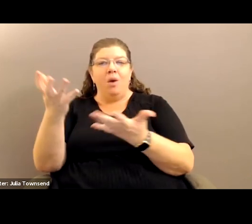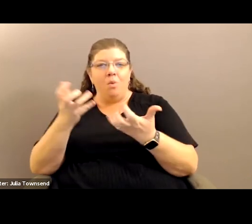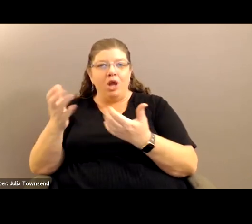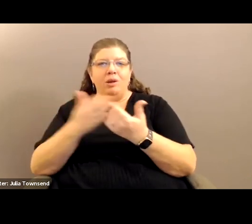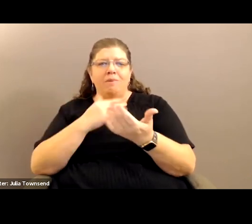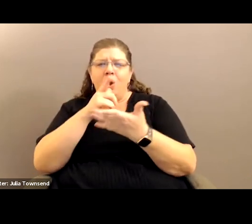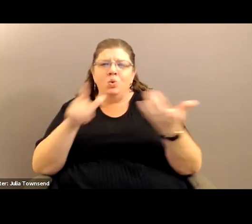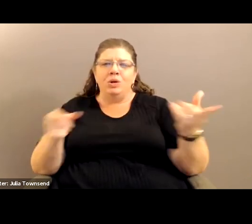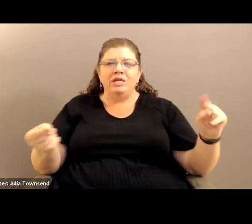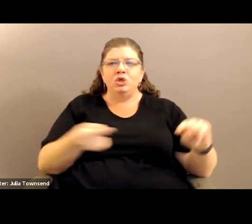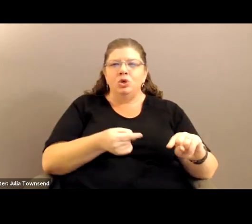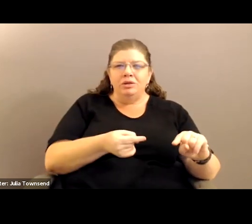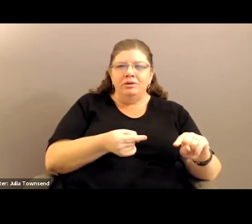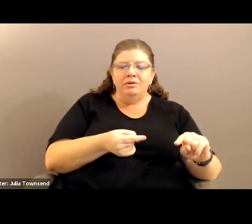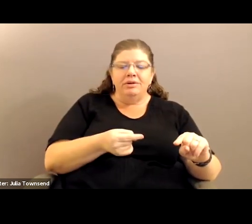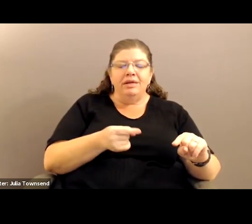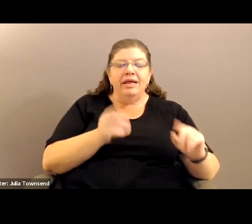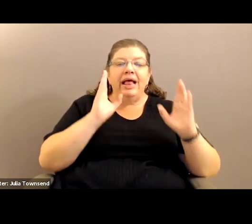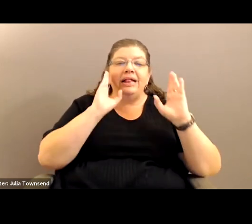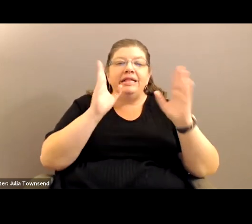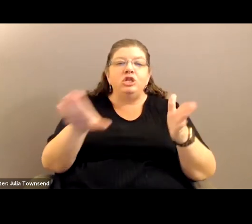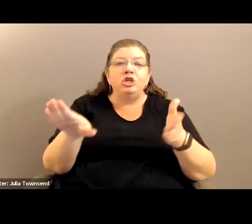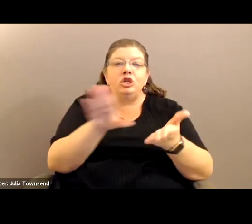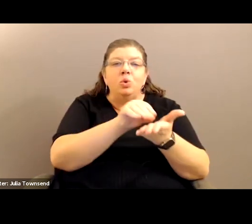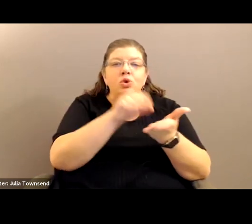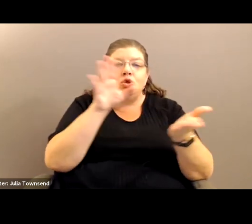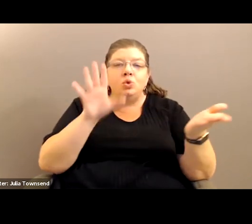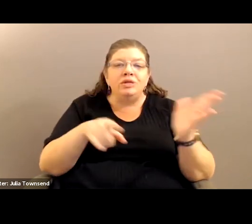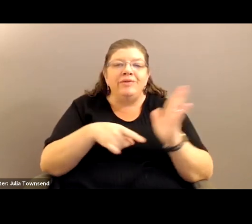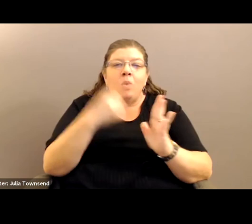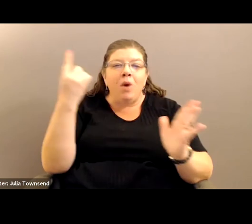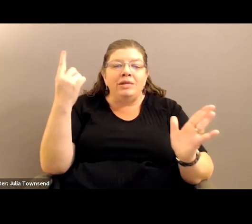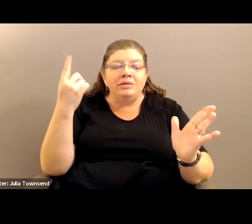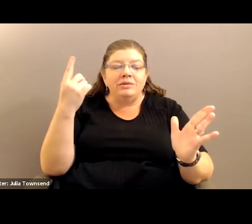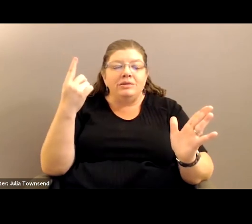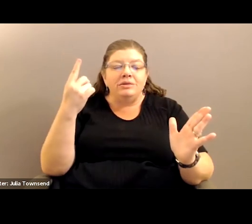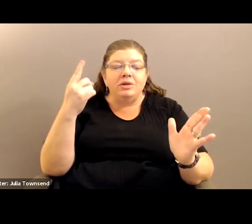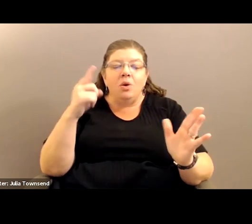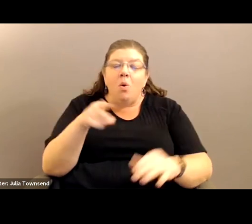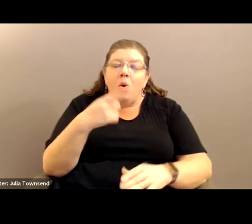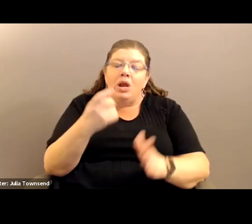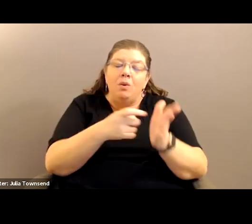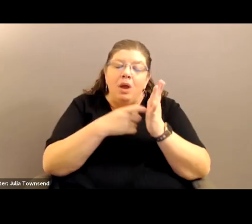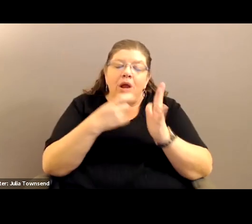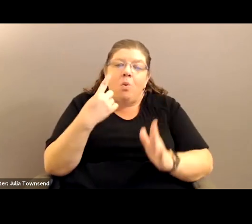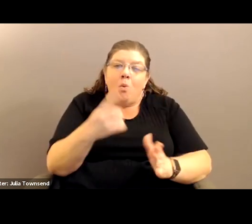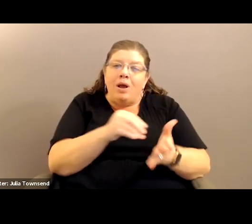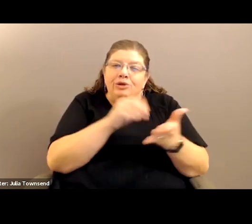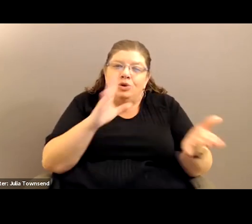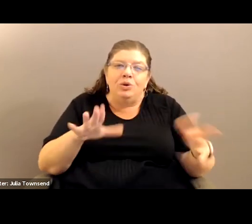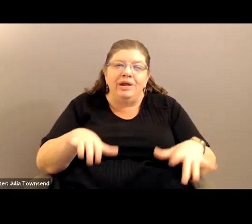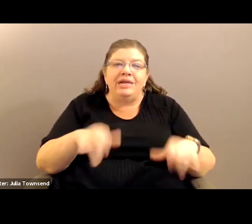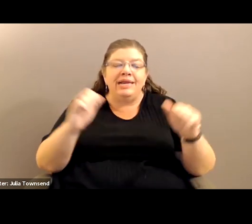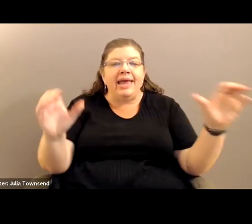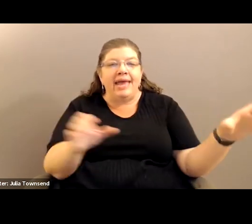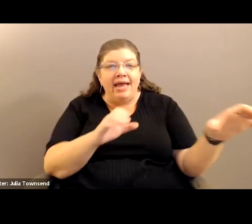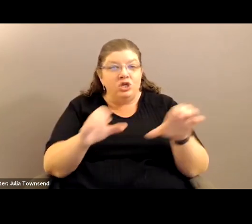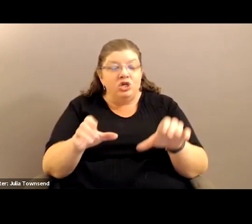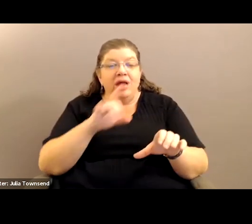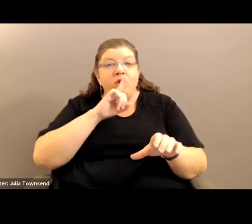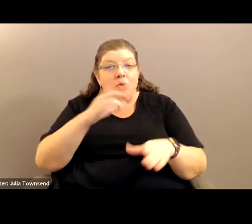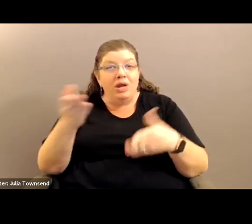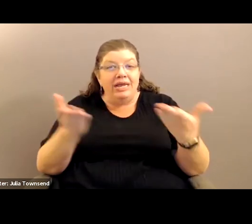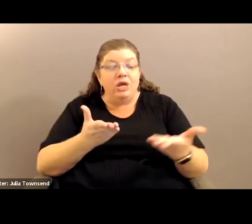hurt listen to your students for once and it should only take one student for you to take action that is if you're really here to